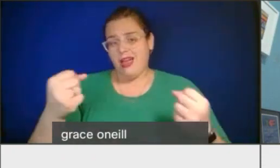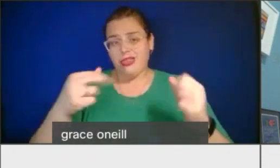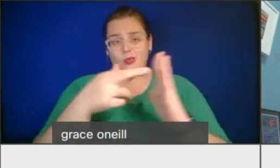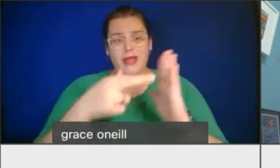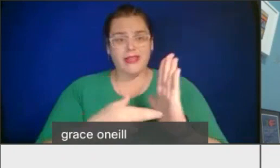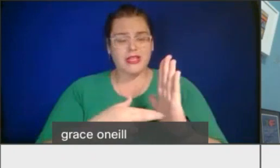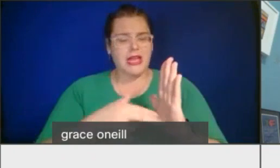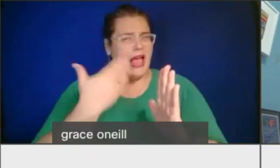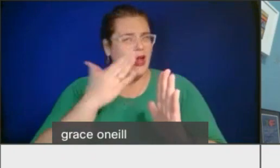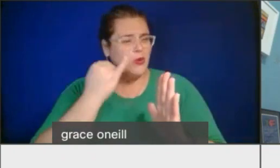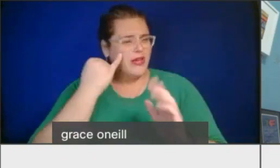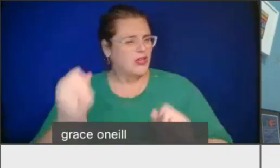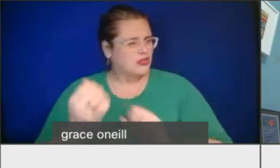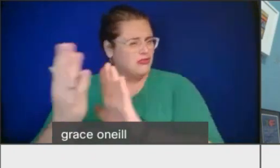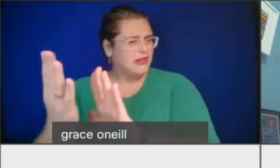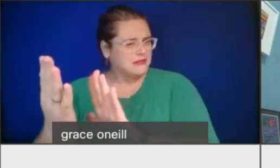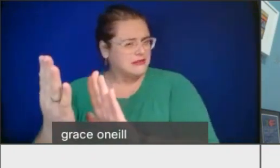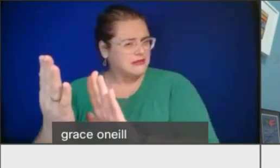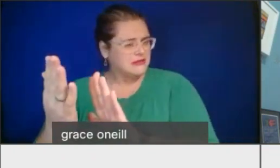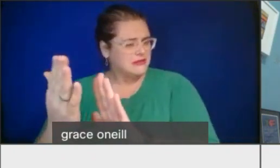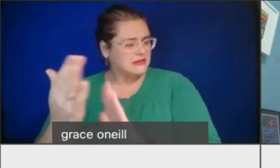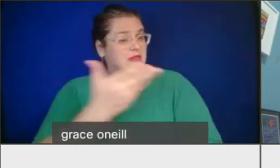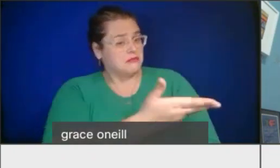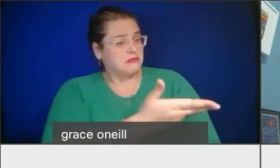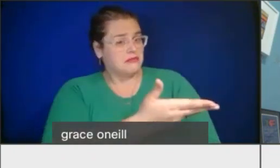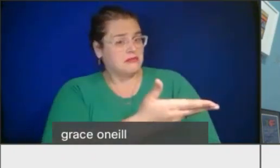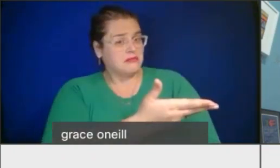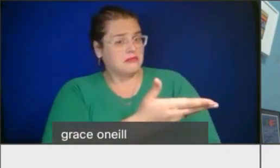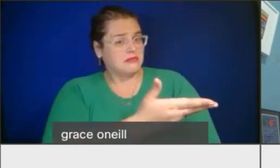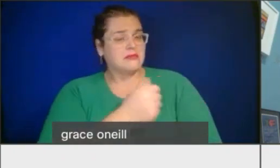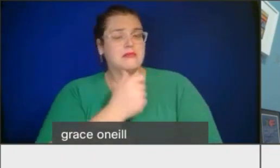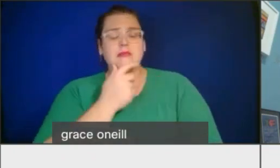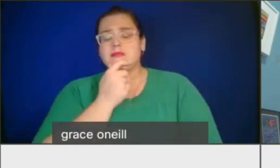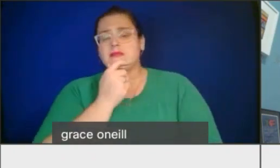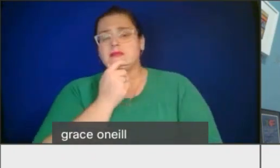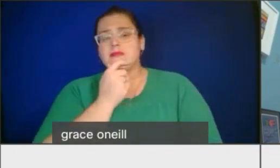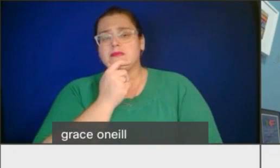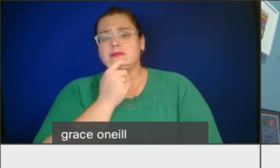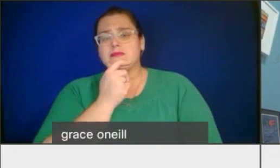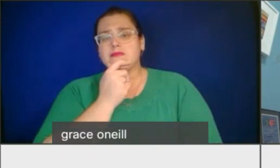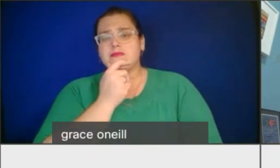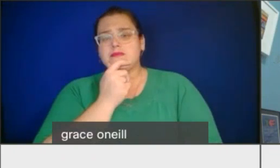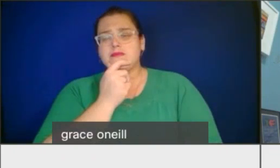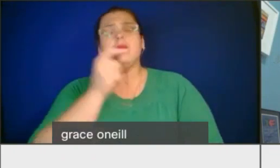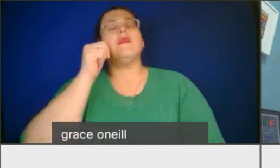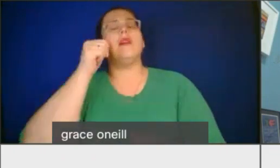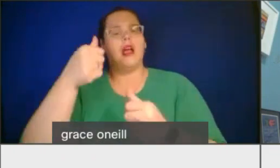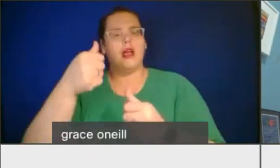regulation regarding healthcare providers. First, the only place where I recall